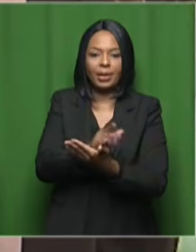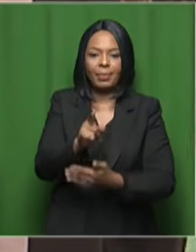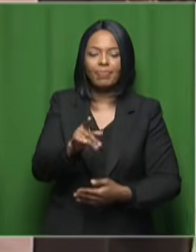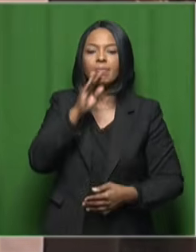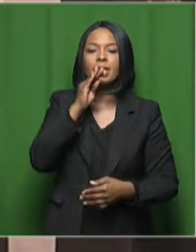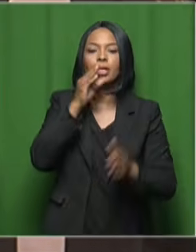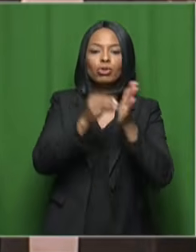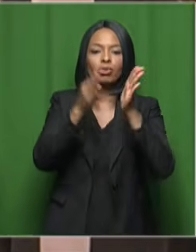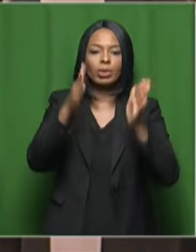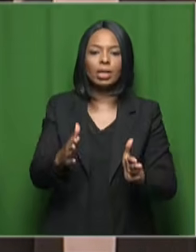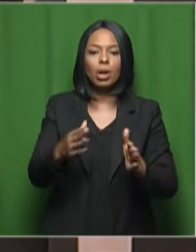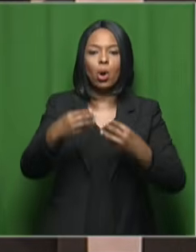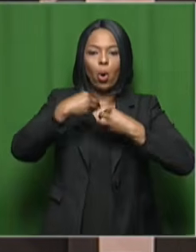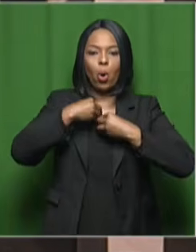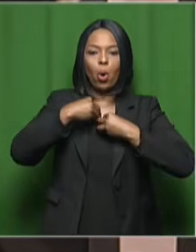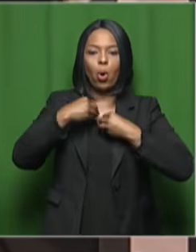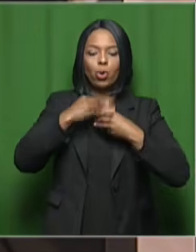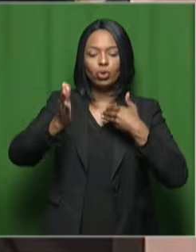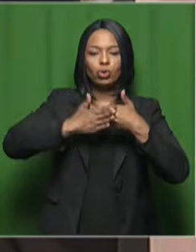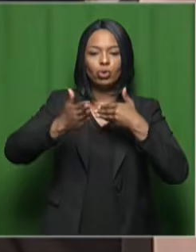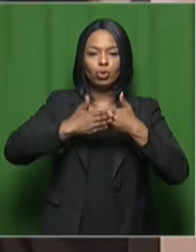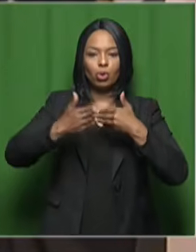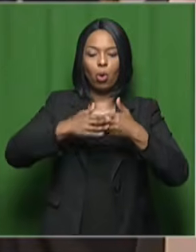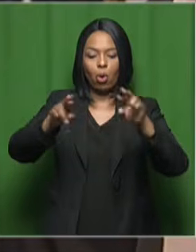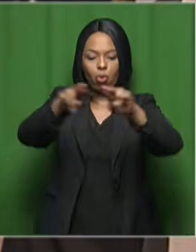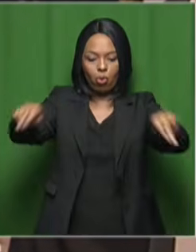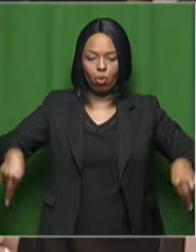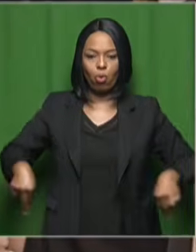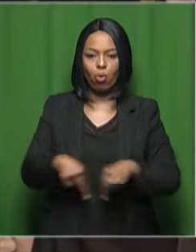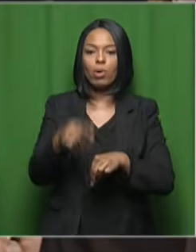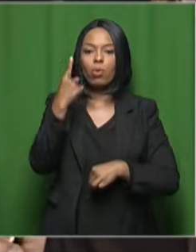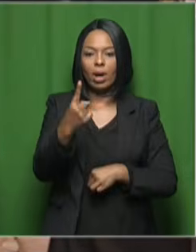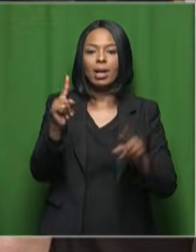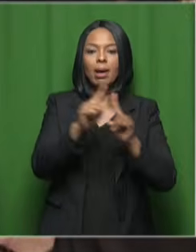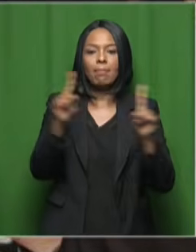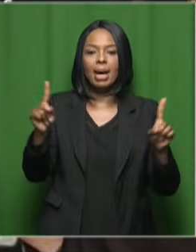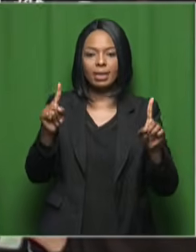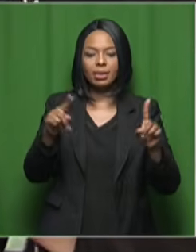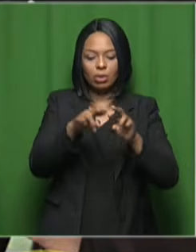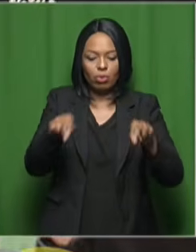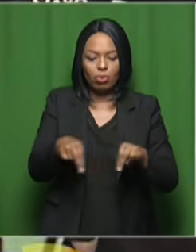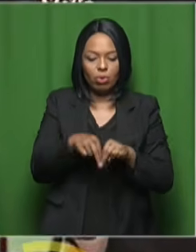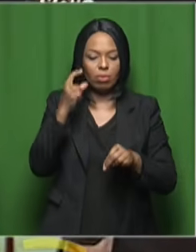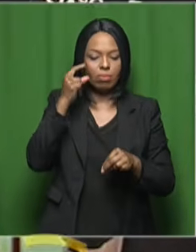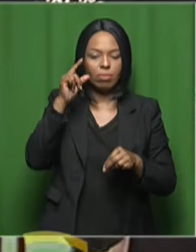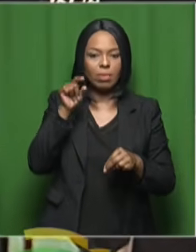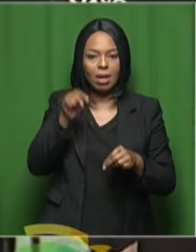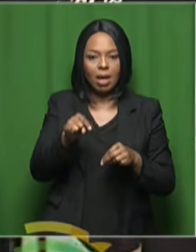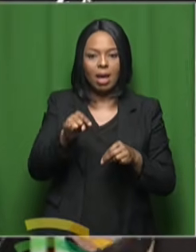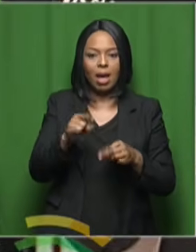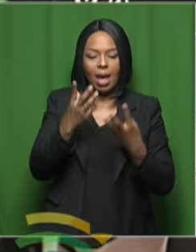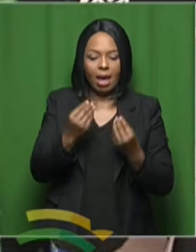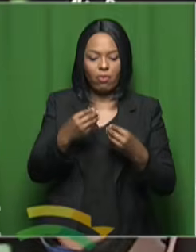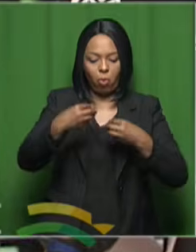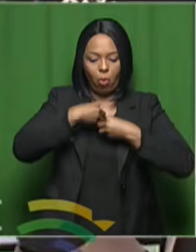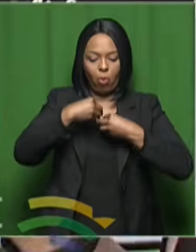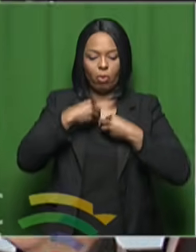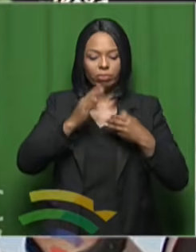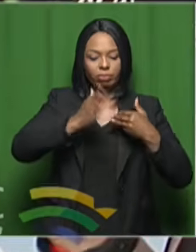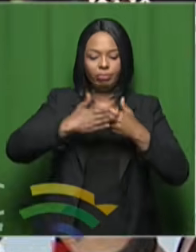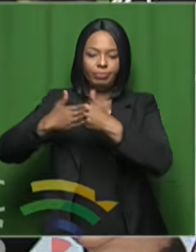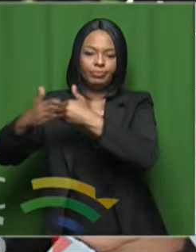students have their own door and they lock, but they share communal areas. So that's well and